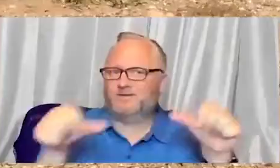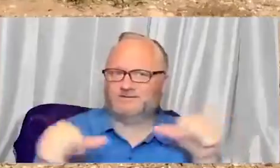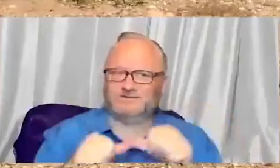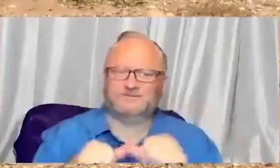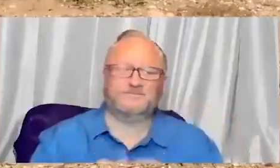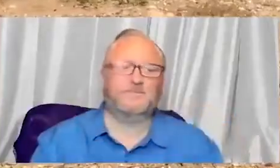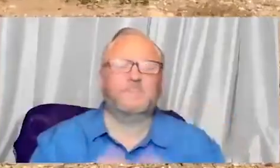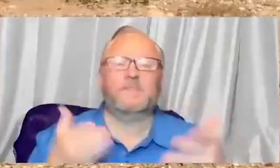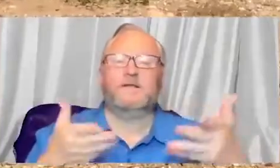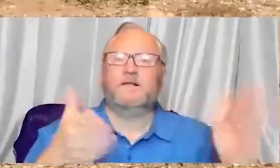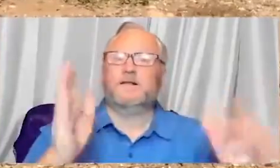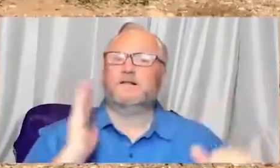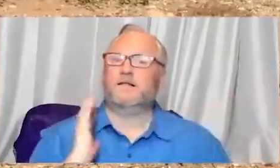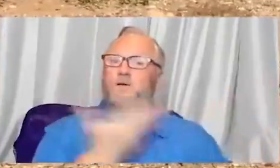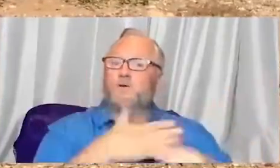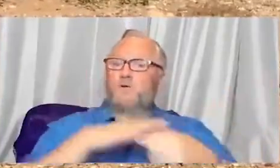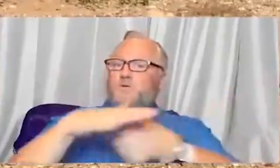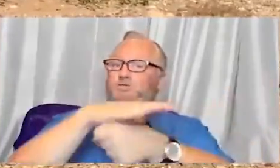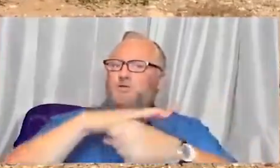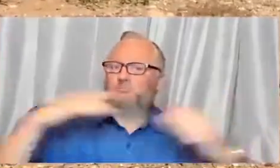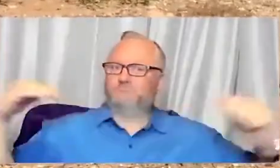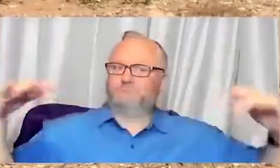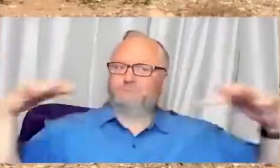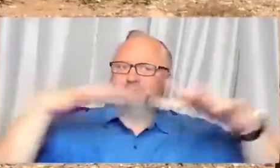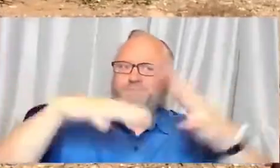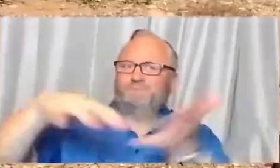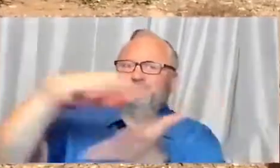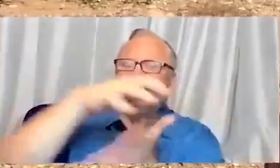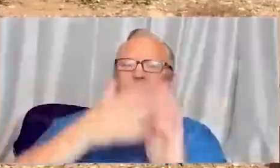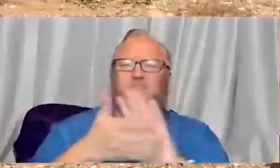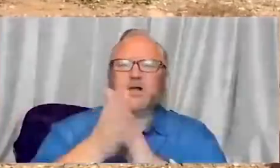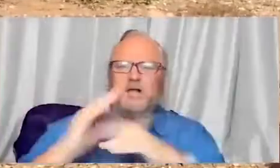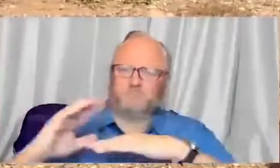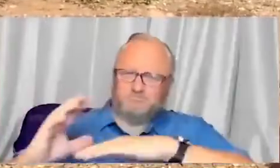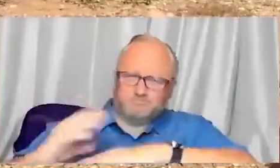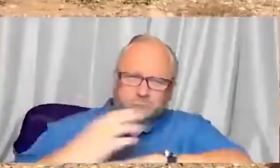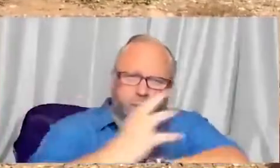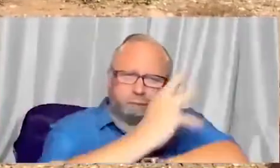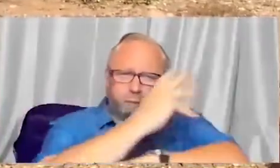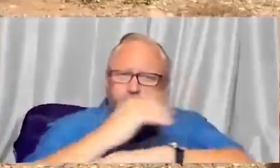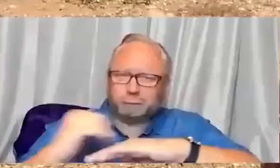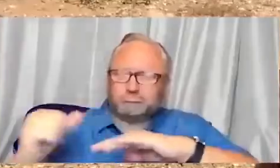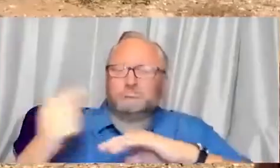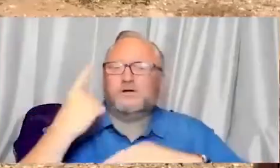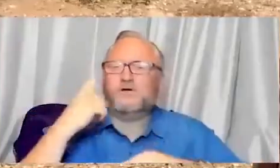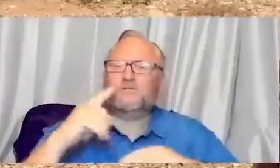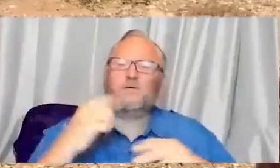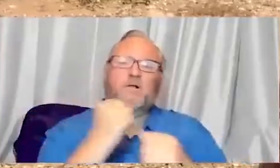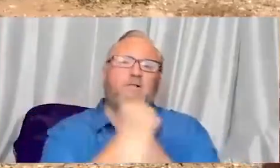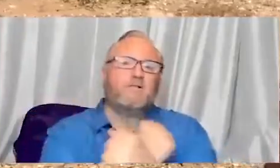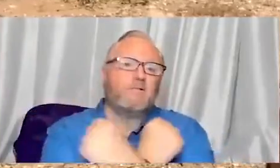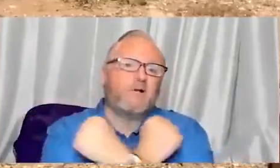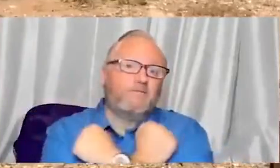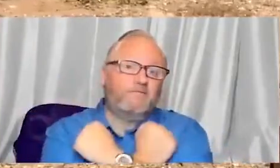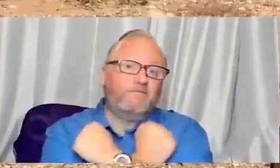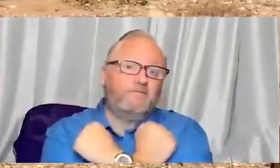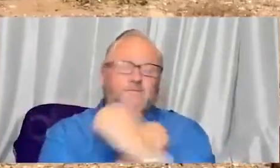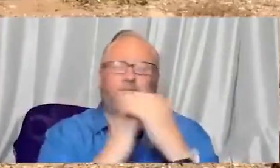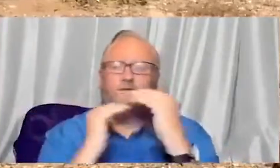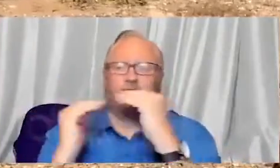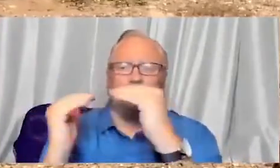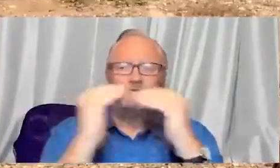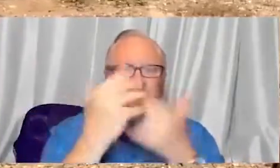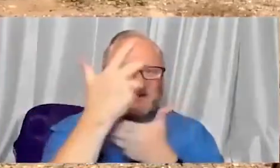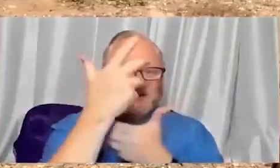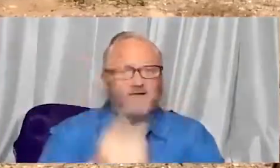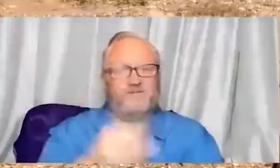our regional coming together be a tidal wave of love, justice, and faith for this